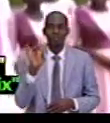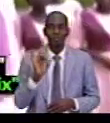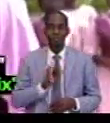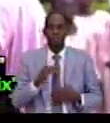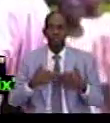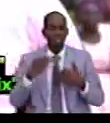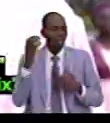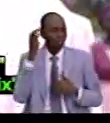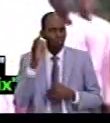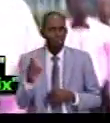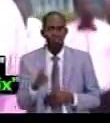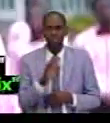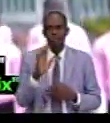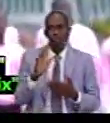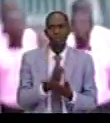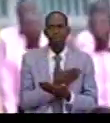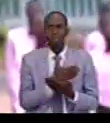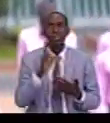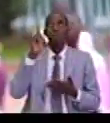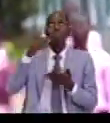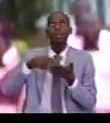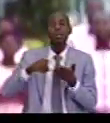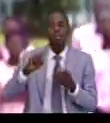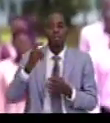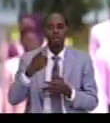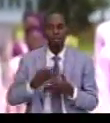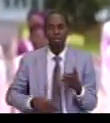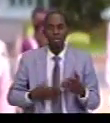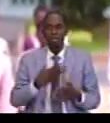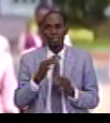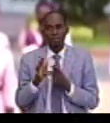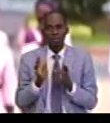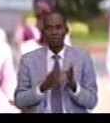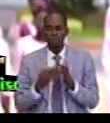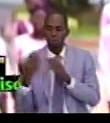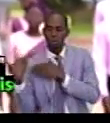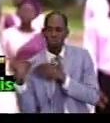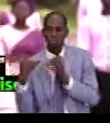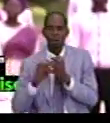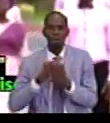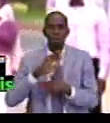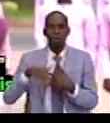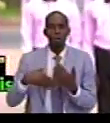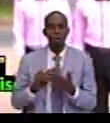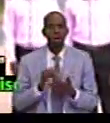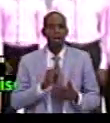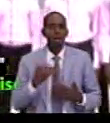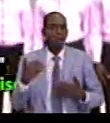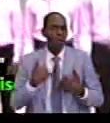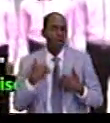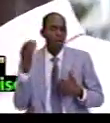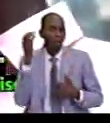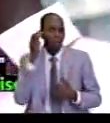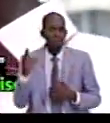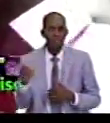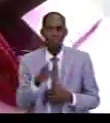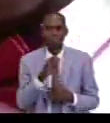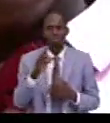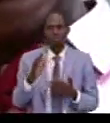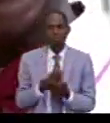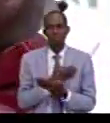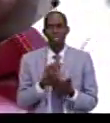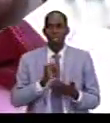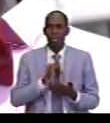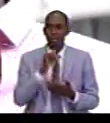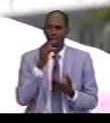Them sing, he paid the price and Jesus bore it all. I've heard them sing, I'm coming home